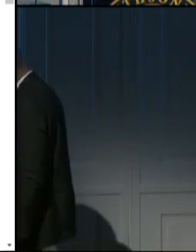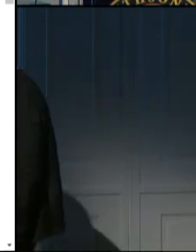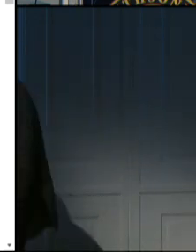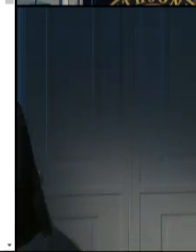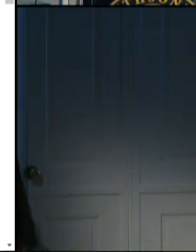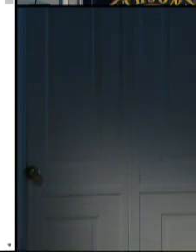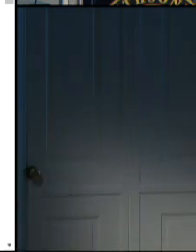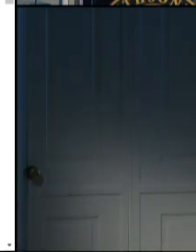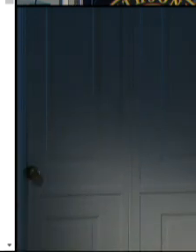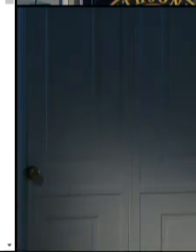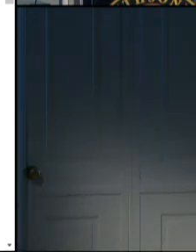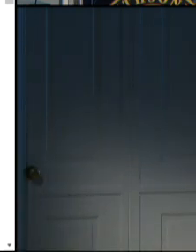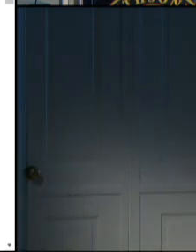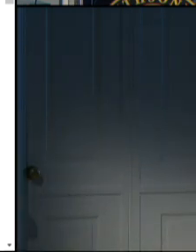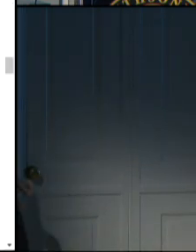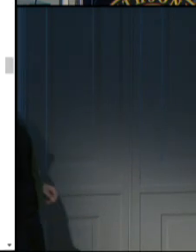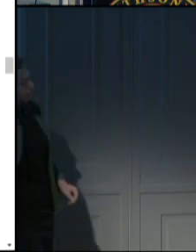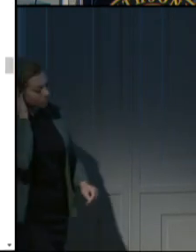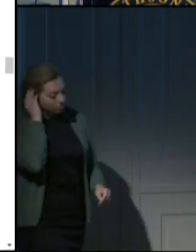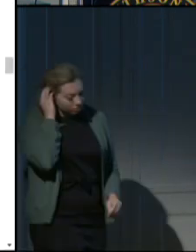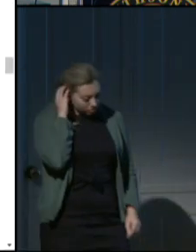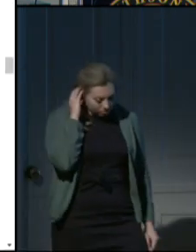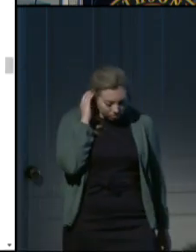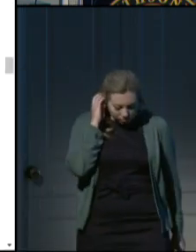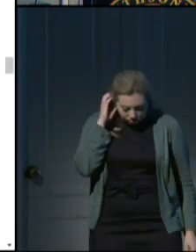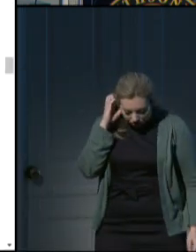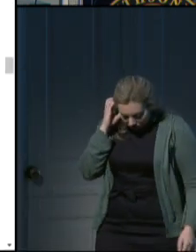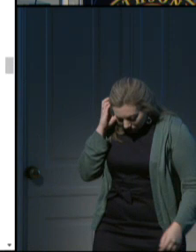We did more than a dozen visits. We